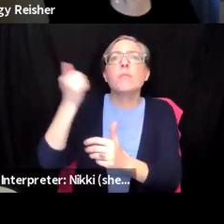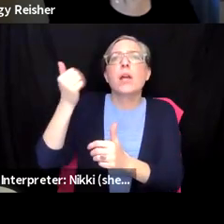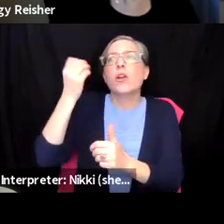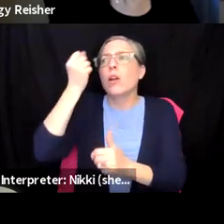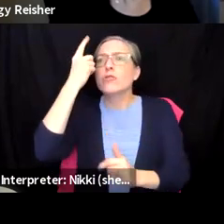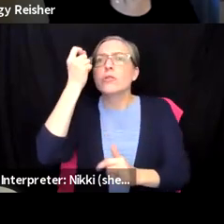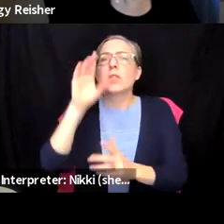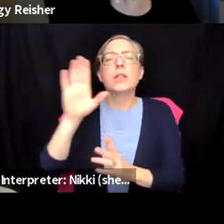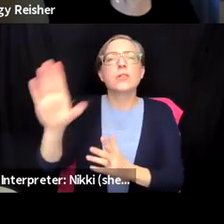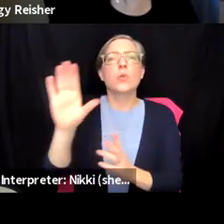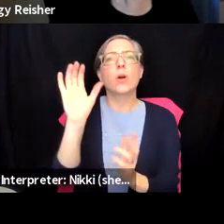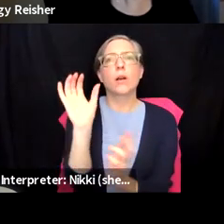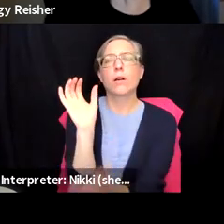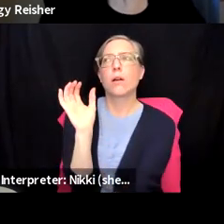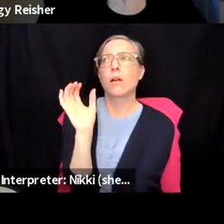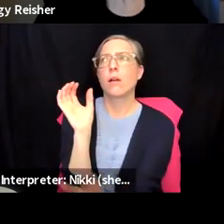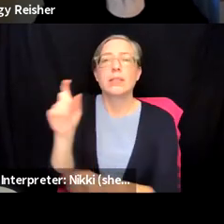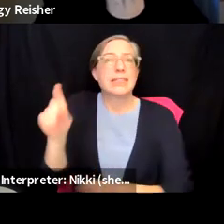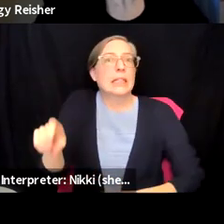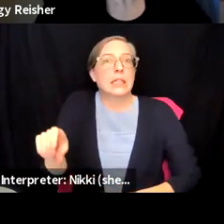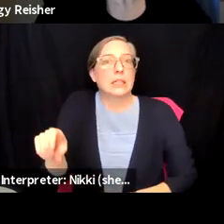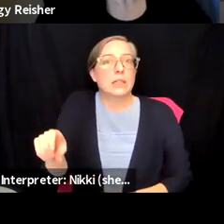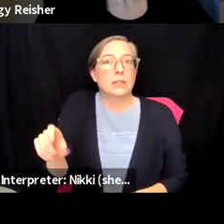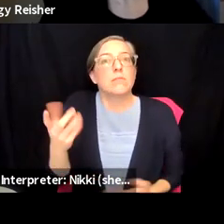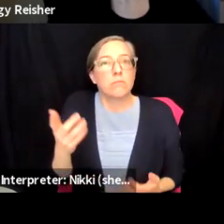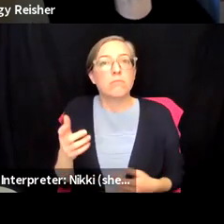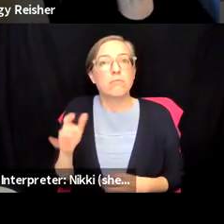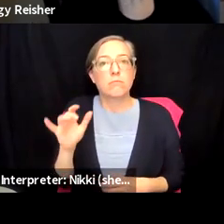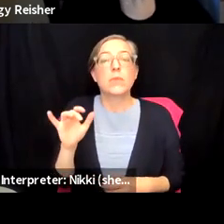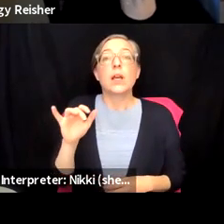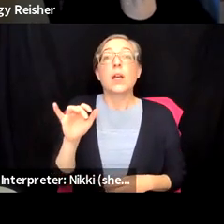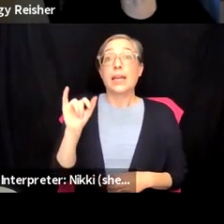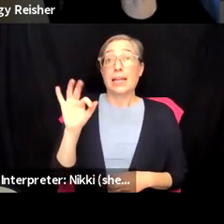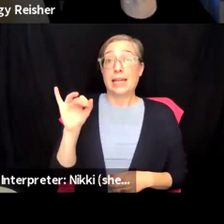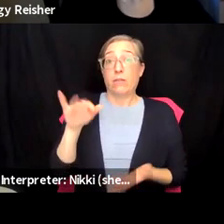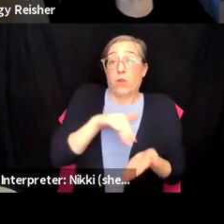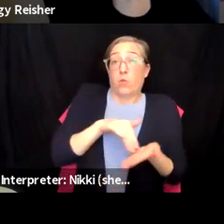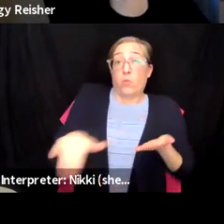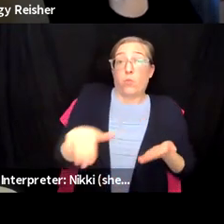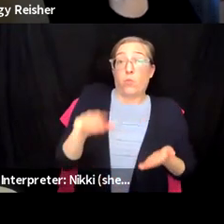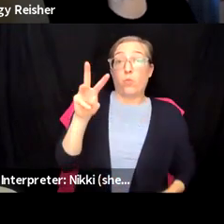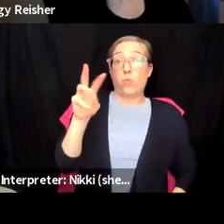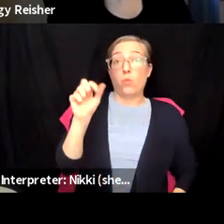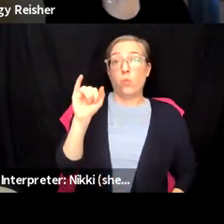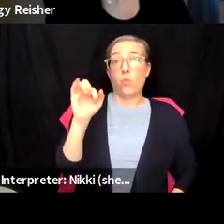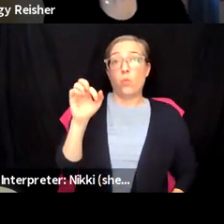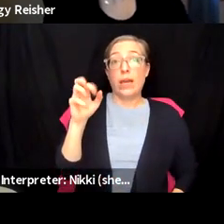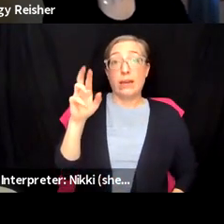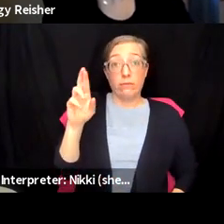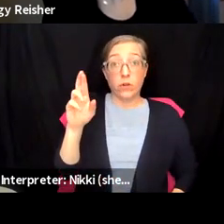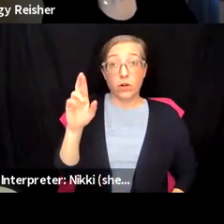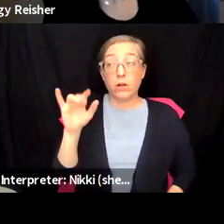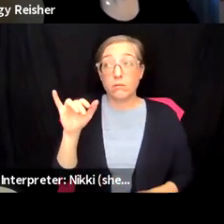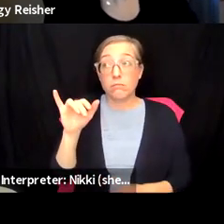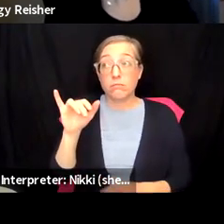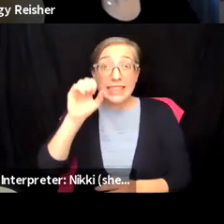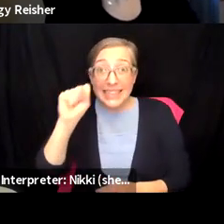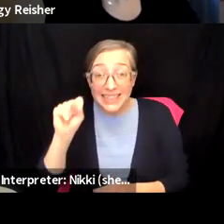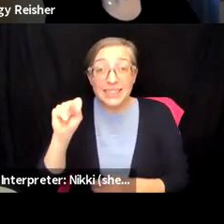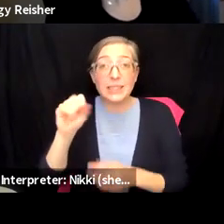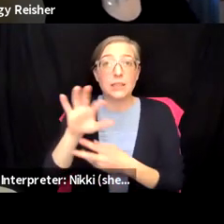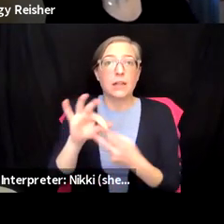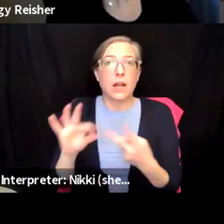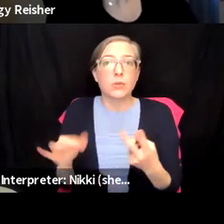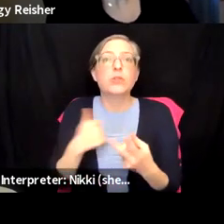in regards to chore services. If waiver was an option, we would help to connect you to the appropriate people